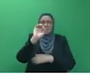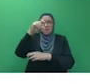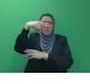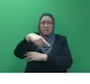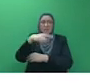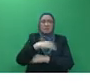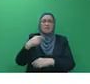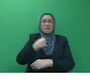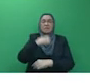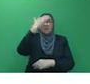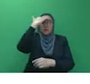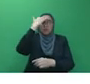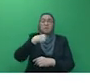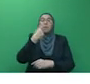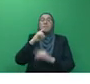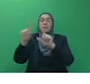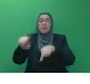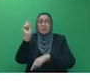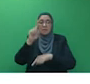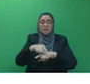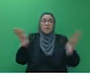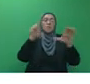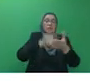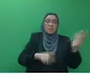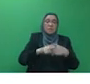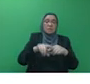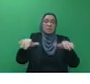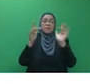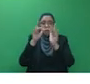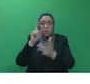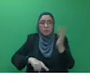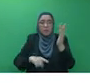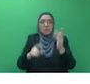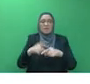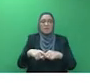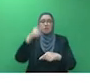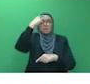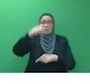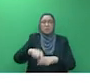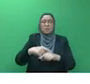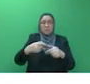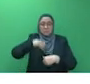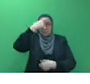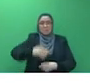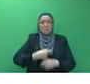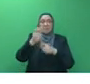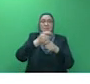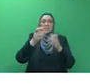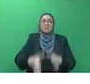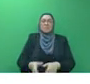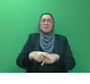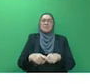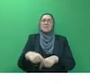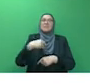for stand-up comedy here is where i am a little bit concerned